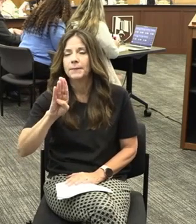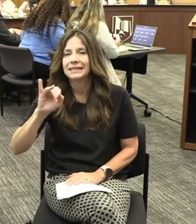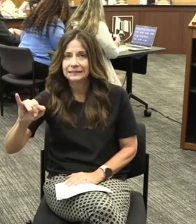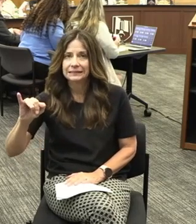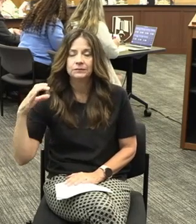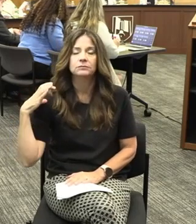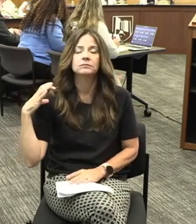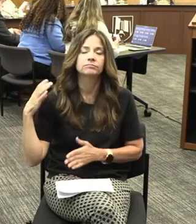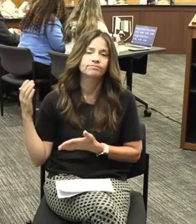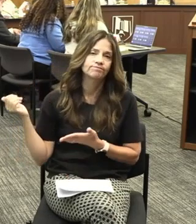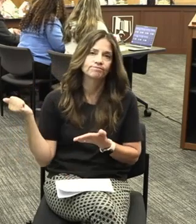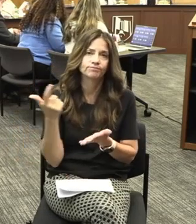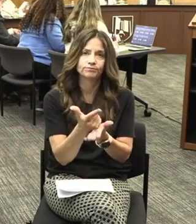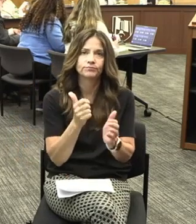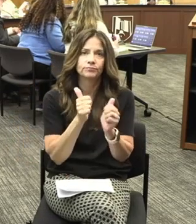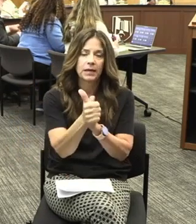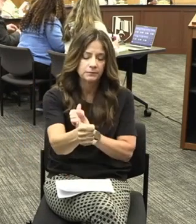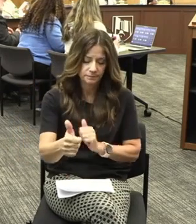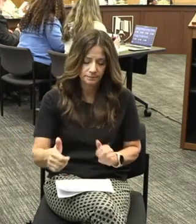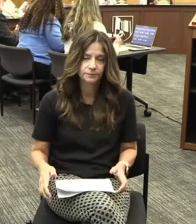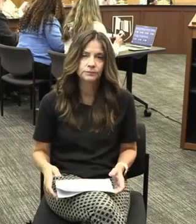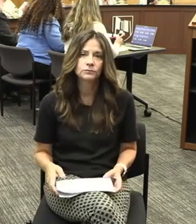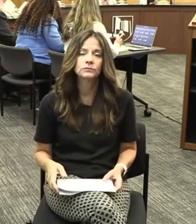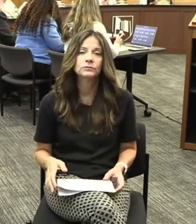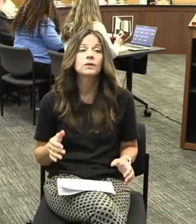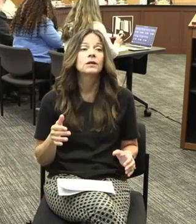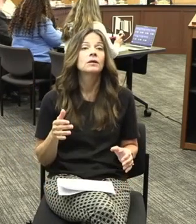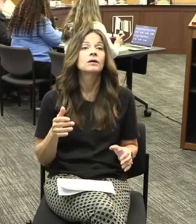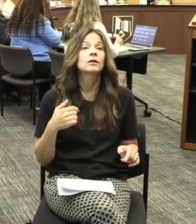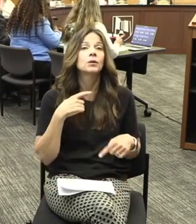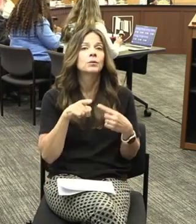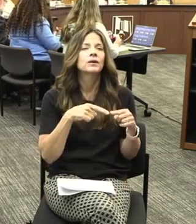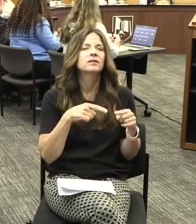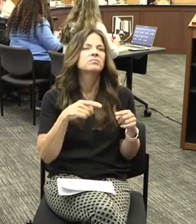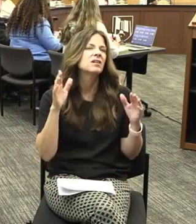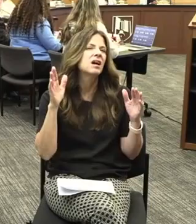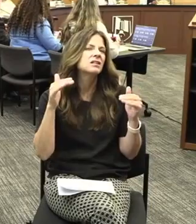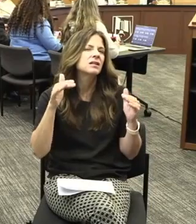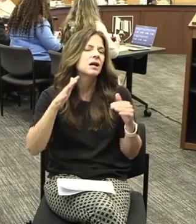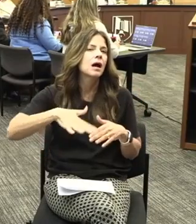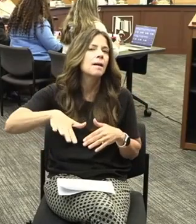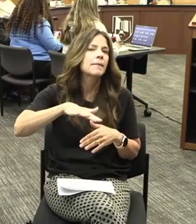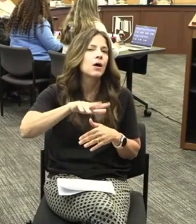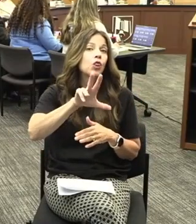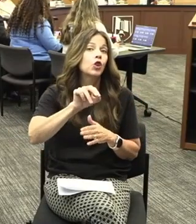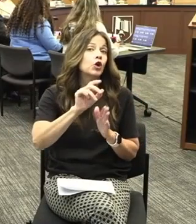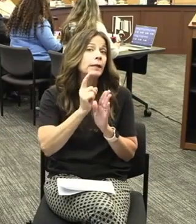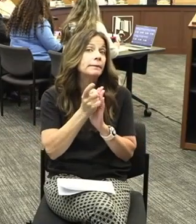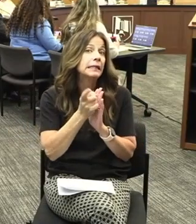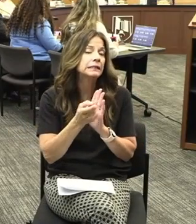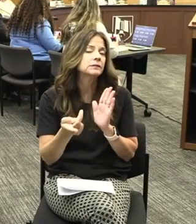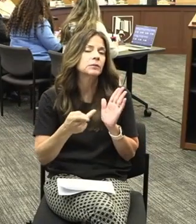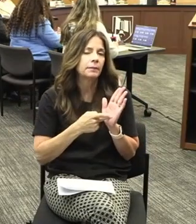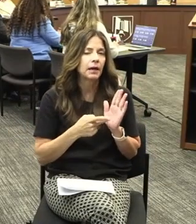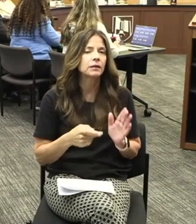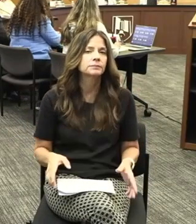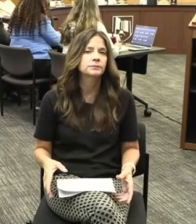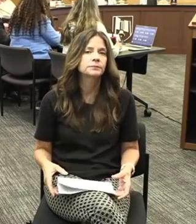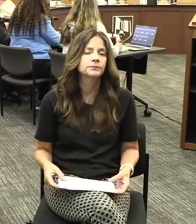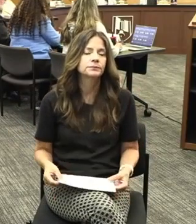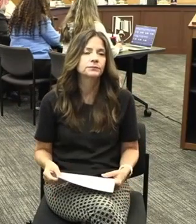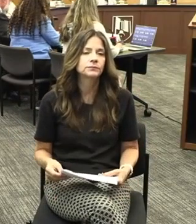carries. This time, we're going to step out of the room. We anticipate it being approximately 30 minutes before we return.